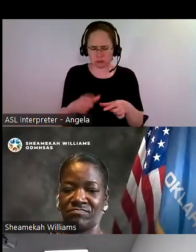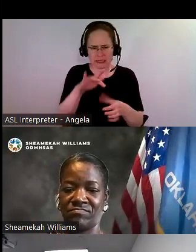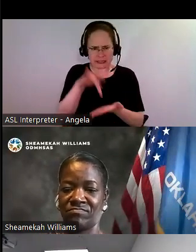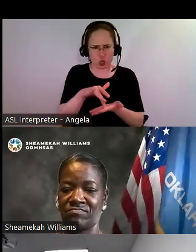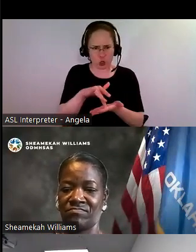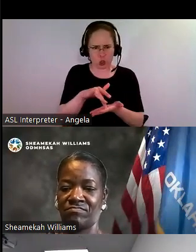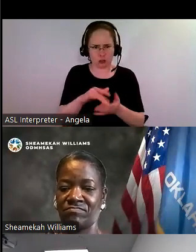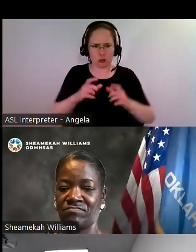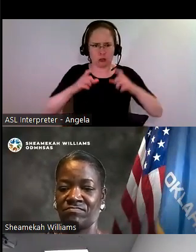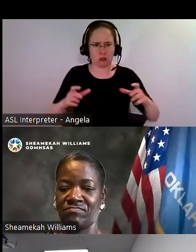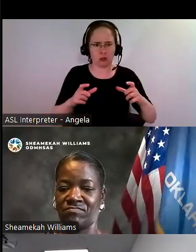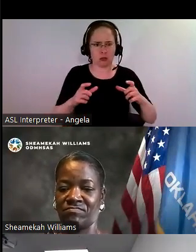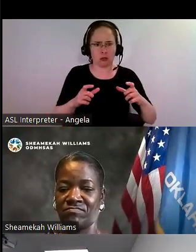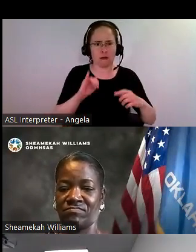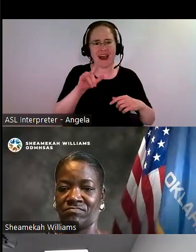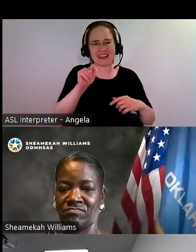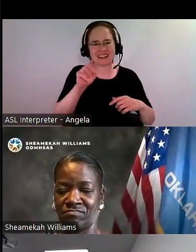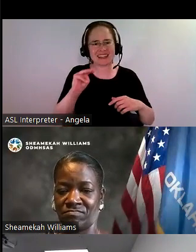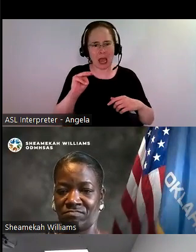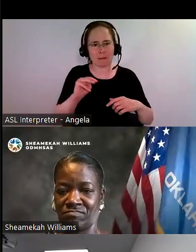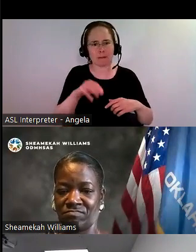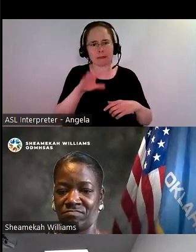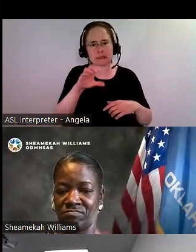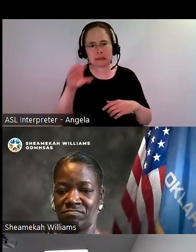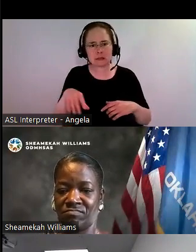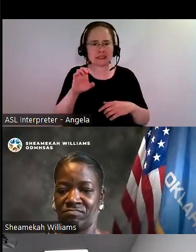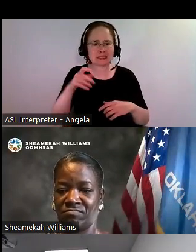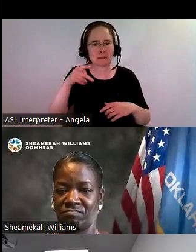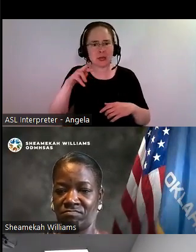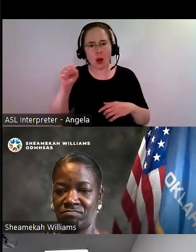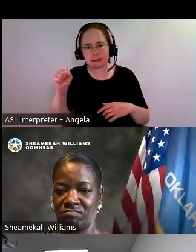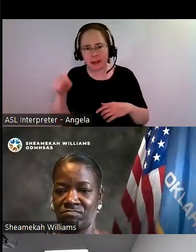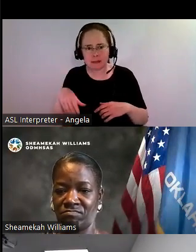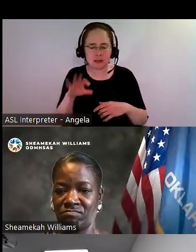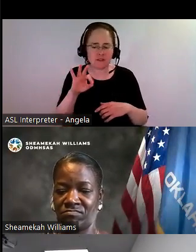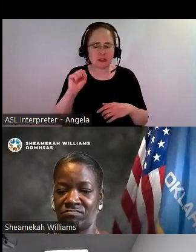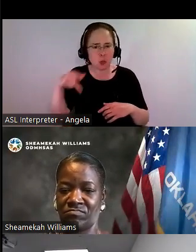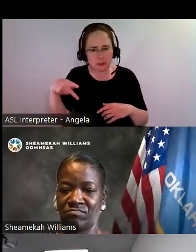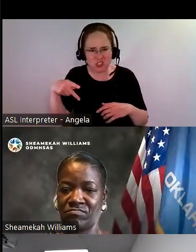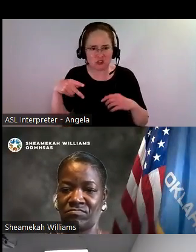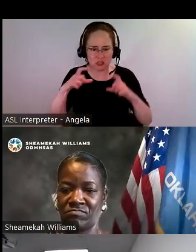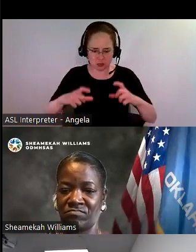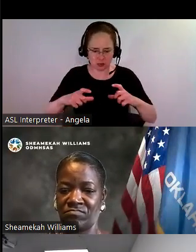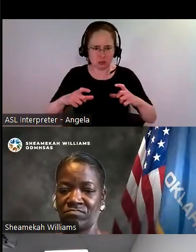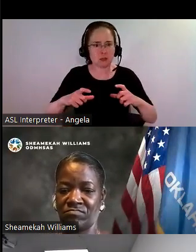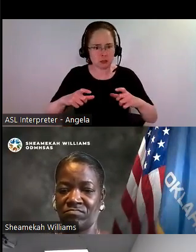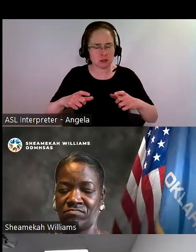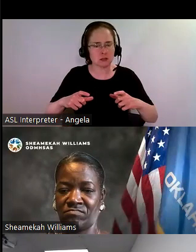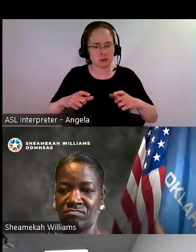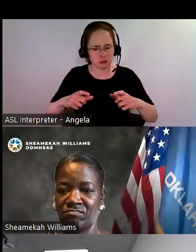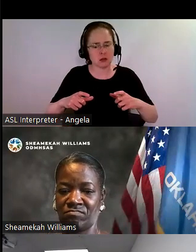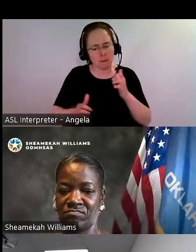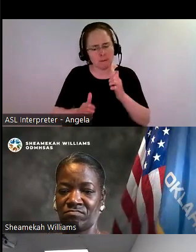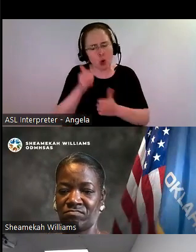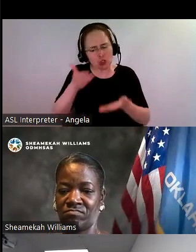an ITM, care management, CPRSS, and family support specialist is right next to him, is doing most